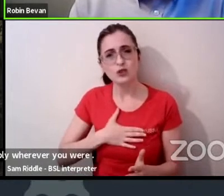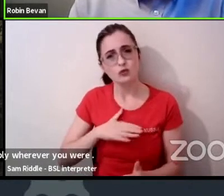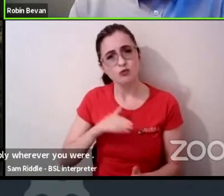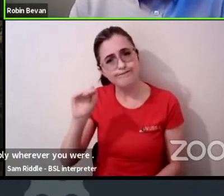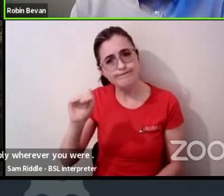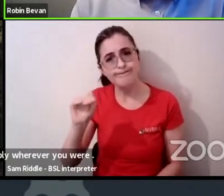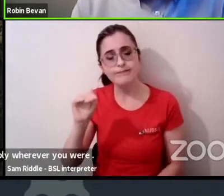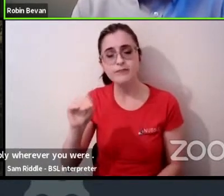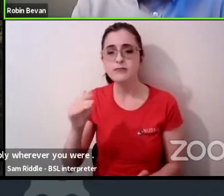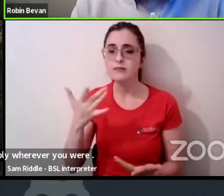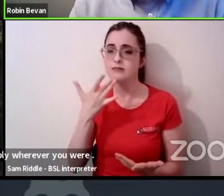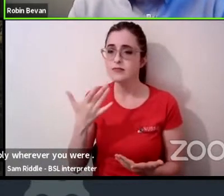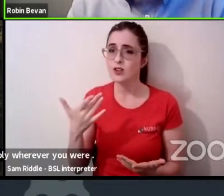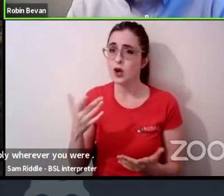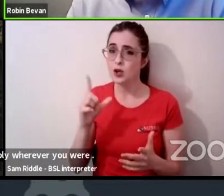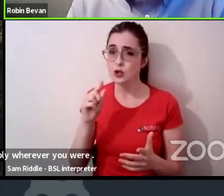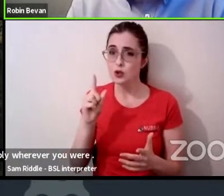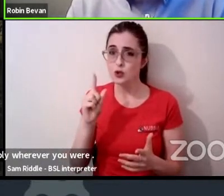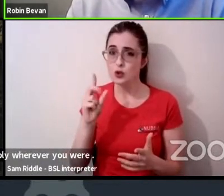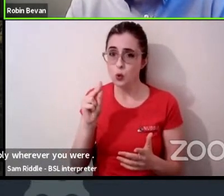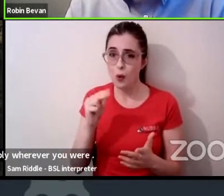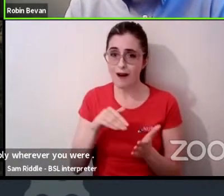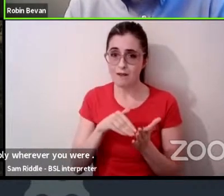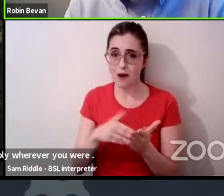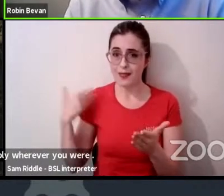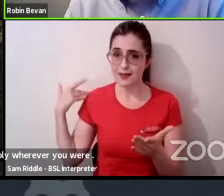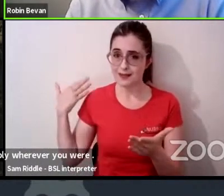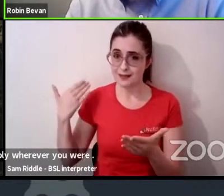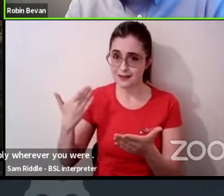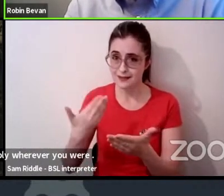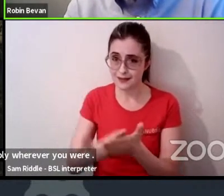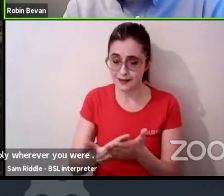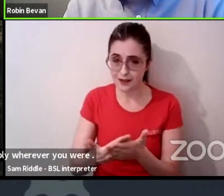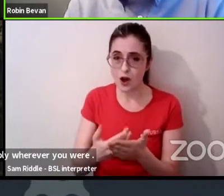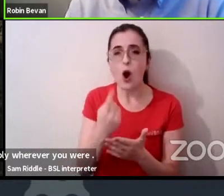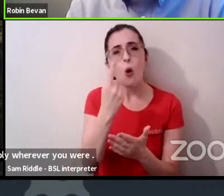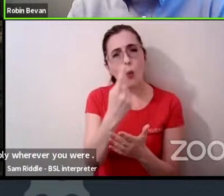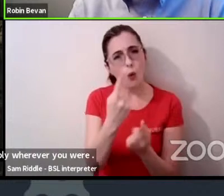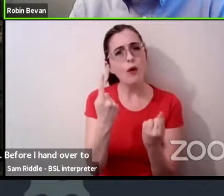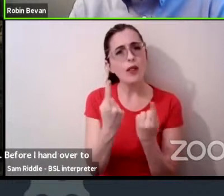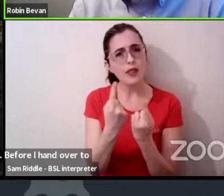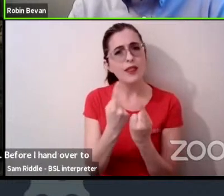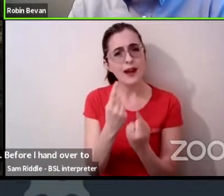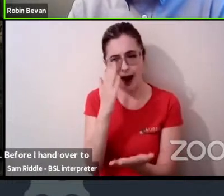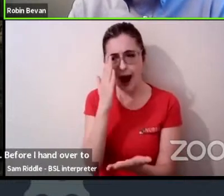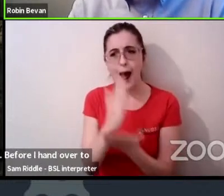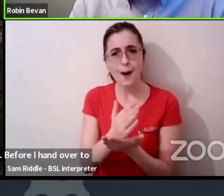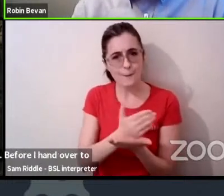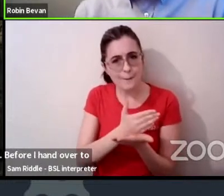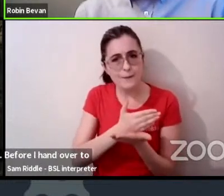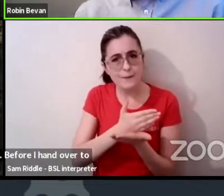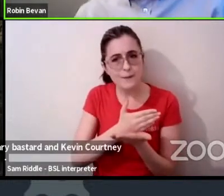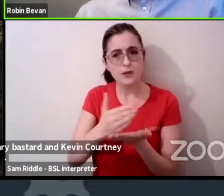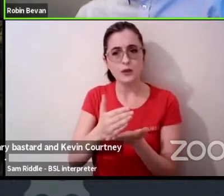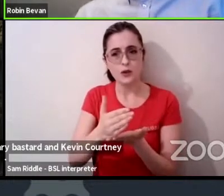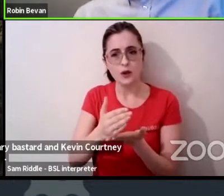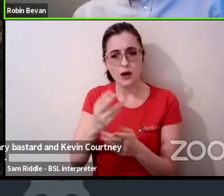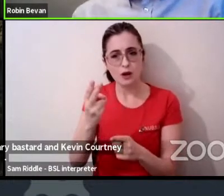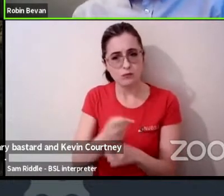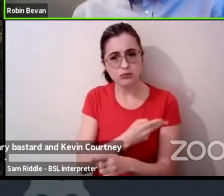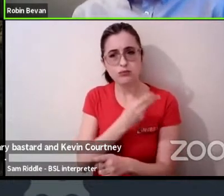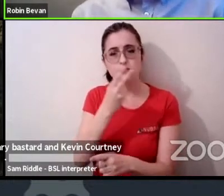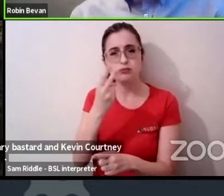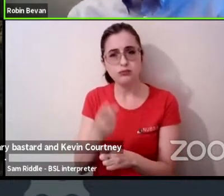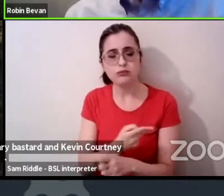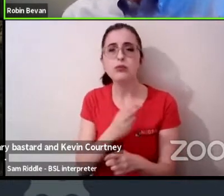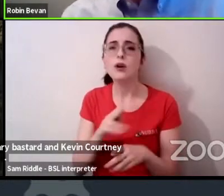that across the last 12 months, one thing has been absolutely clear. Time and time again, the